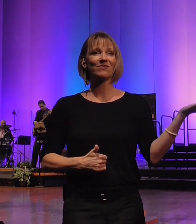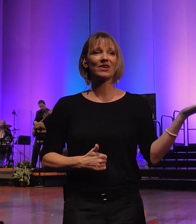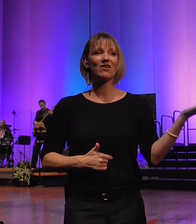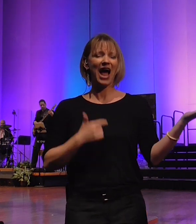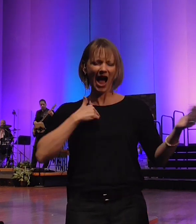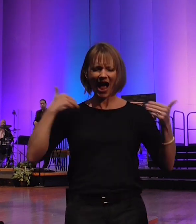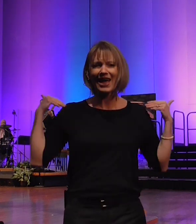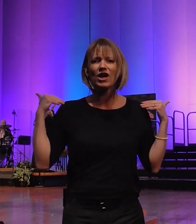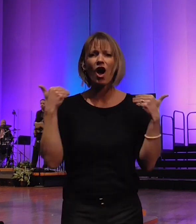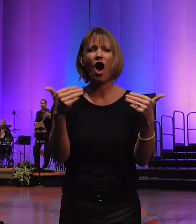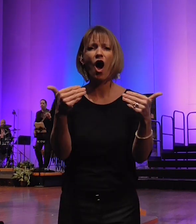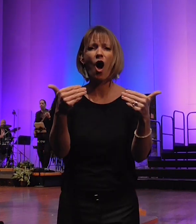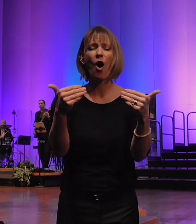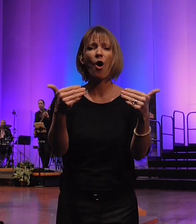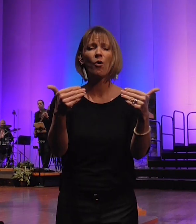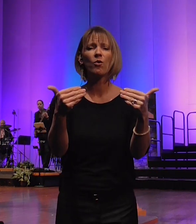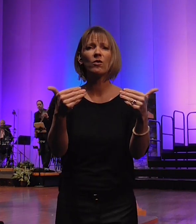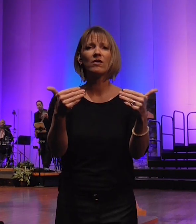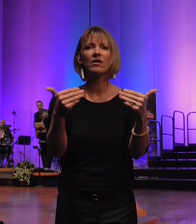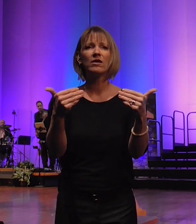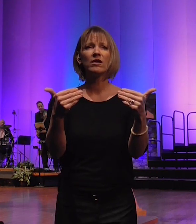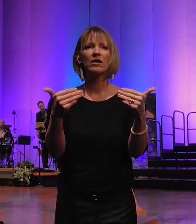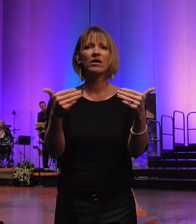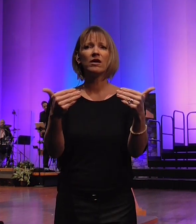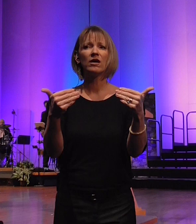And here I